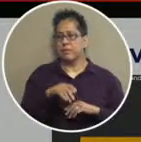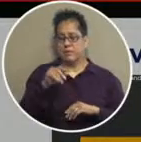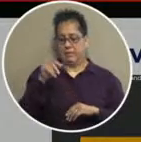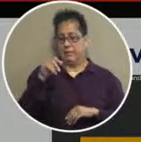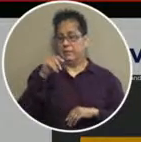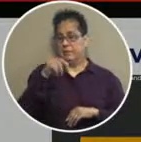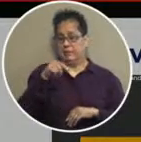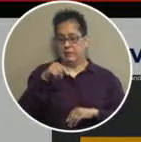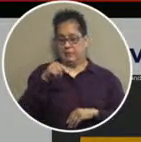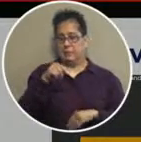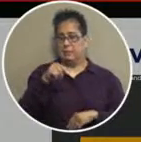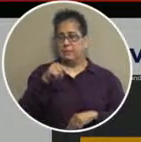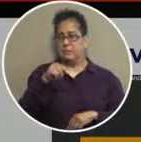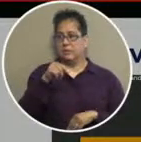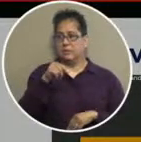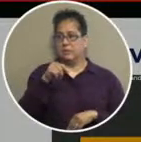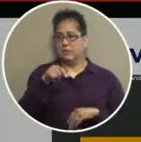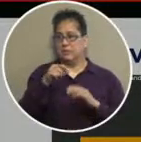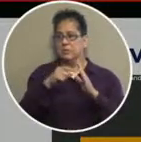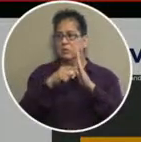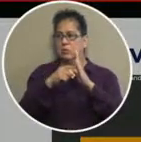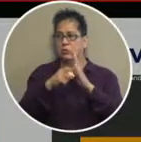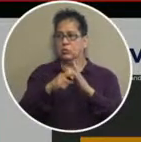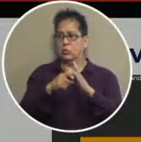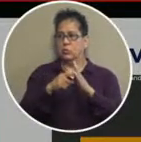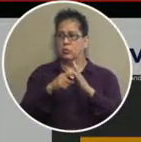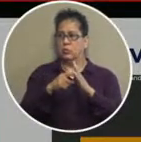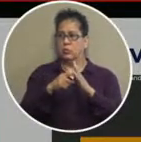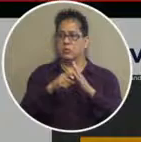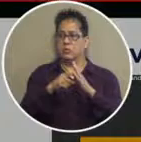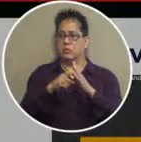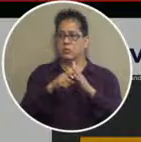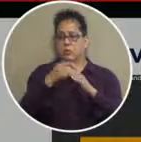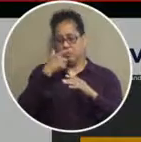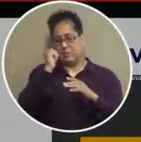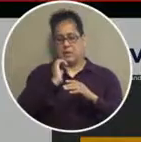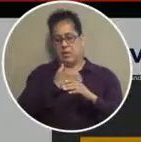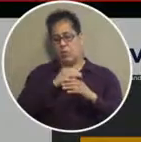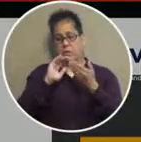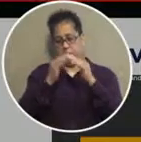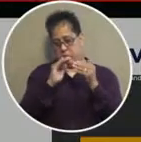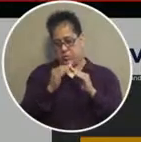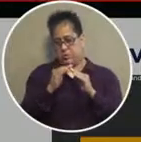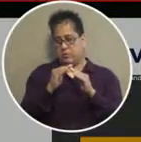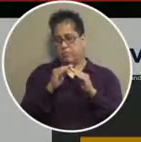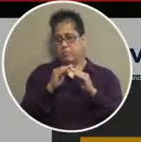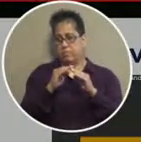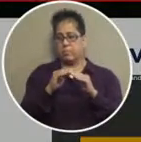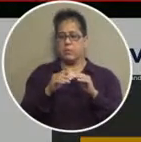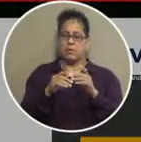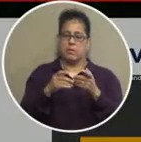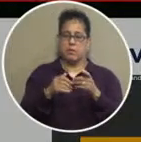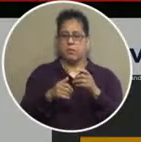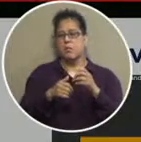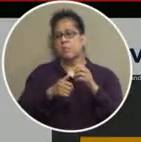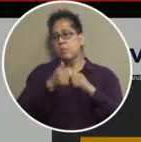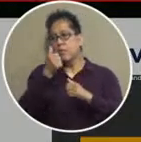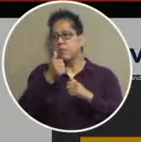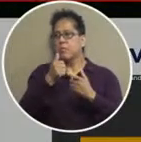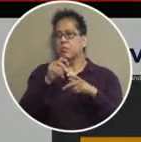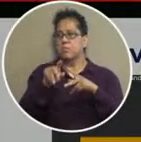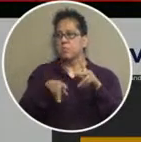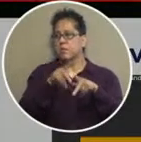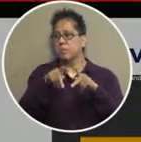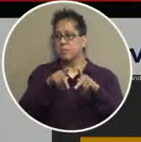This demographic pyramid can show us how, because of our community is built between